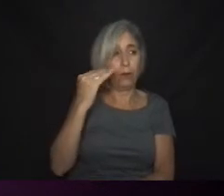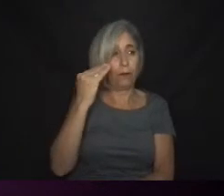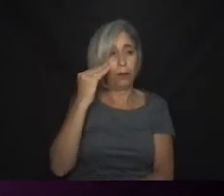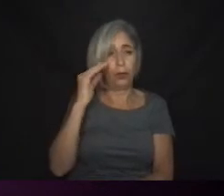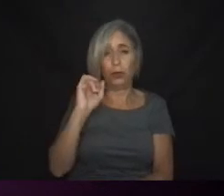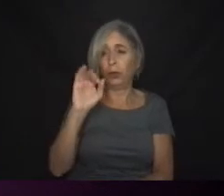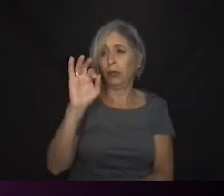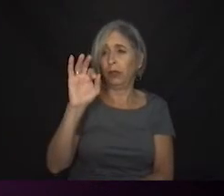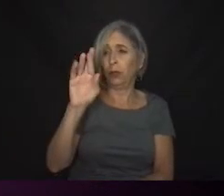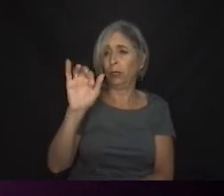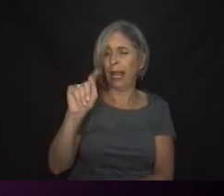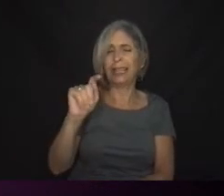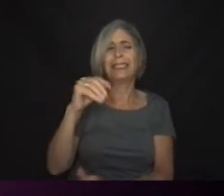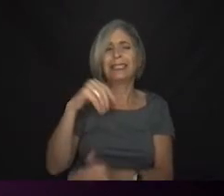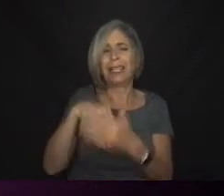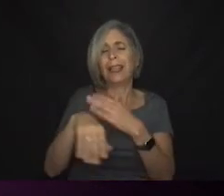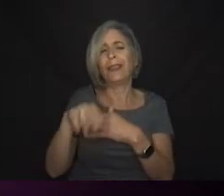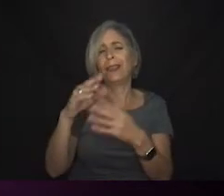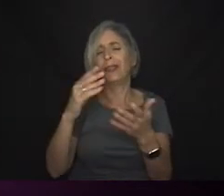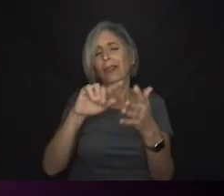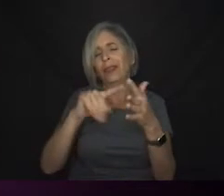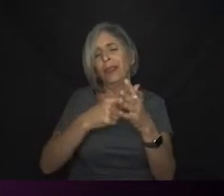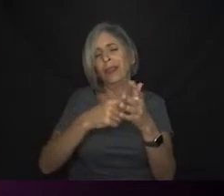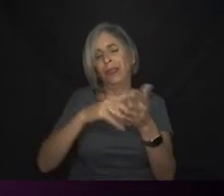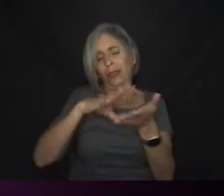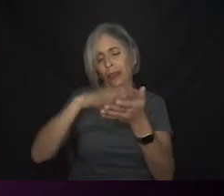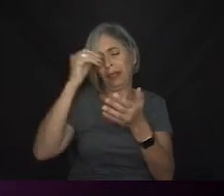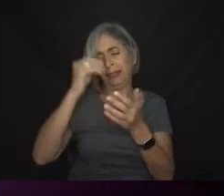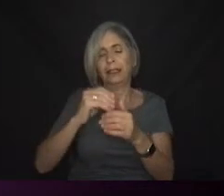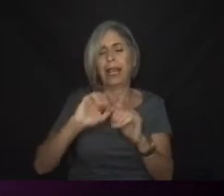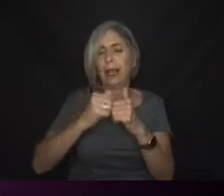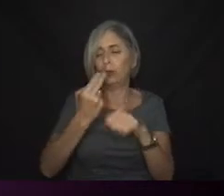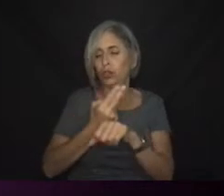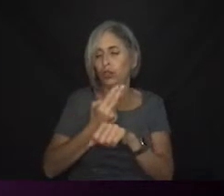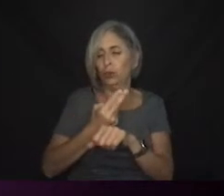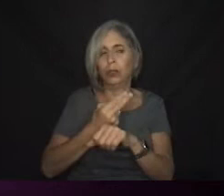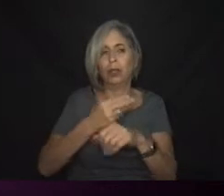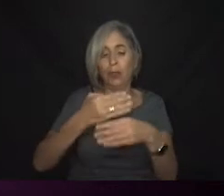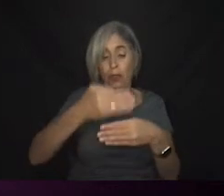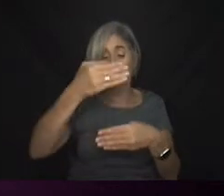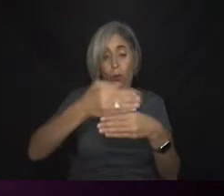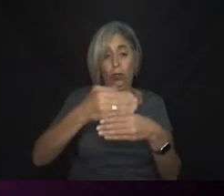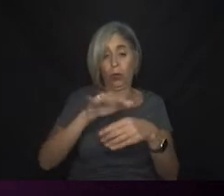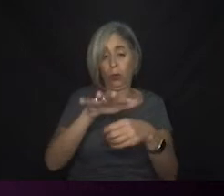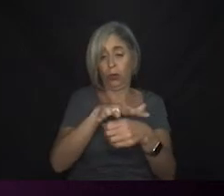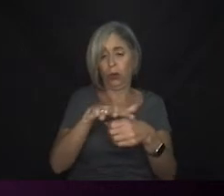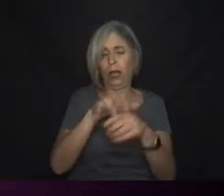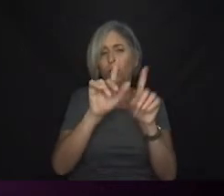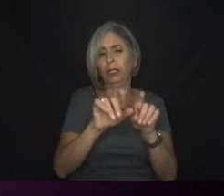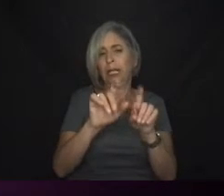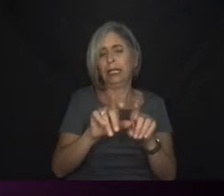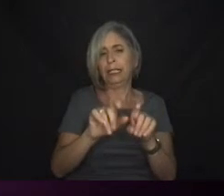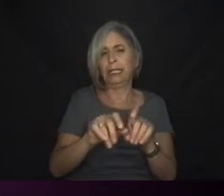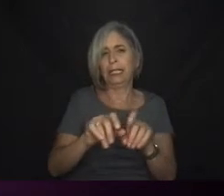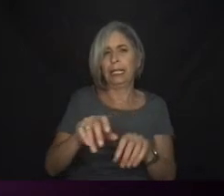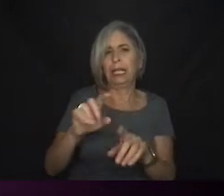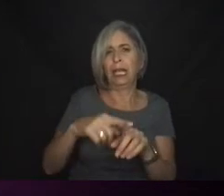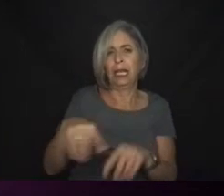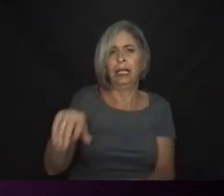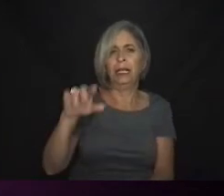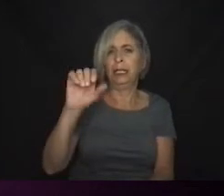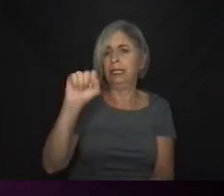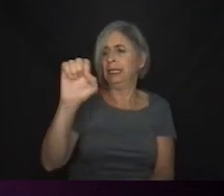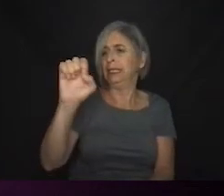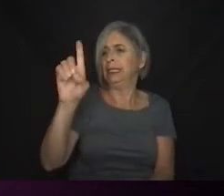the tutorial. We'll use state, and we'll use the window location. We're testing out at seed scale just to create a proof of